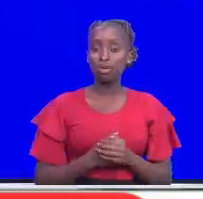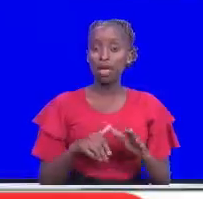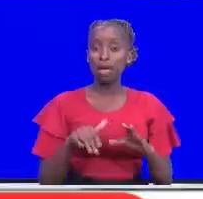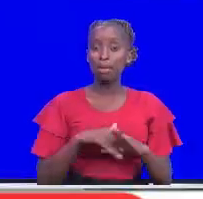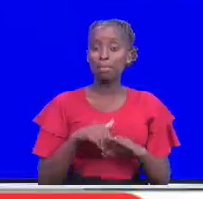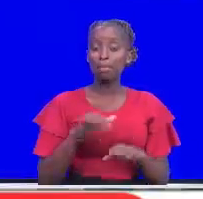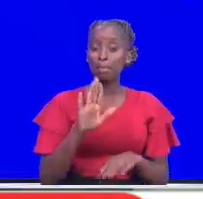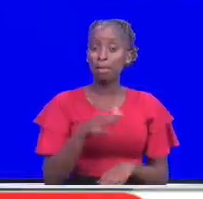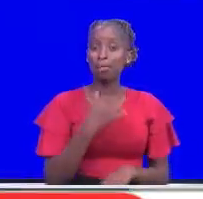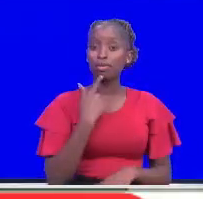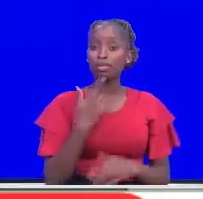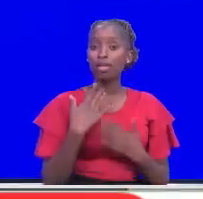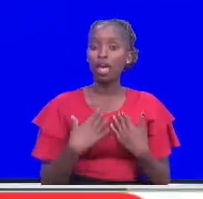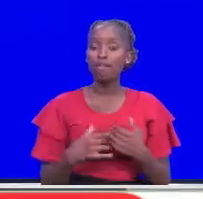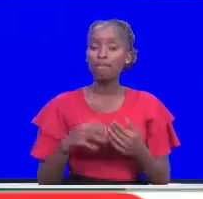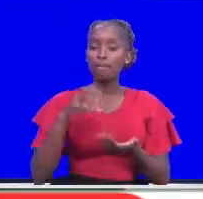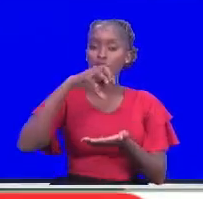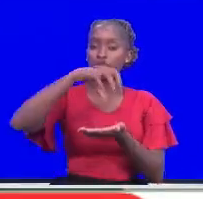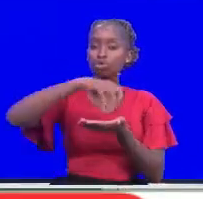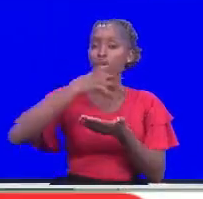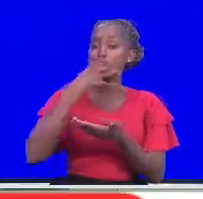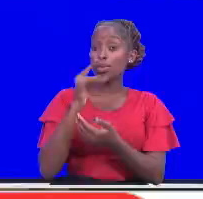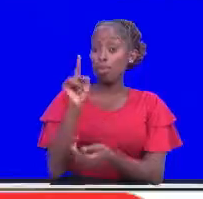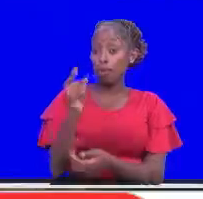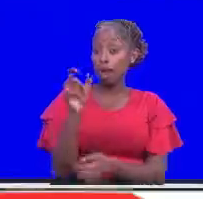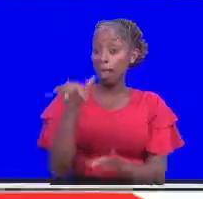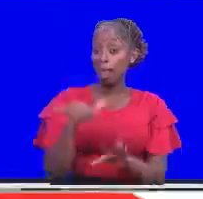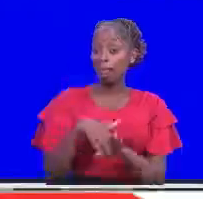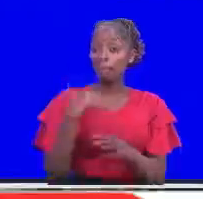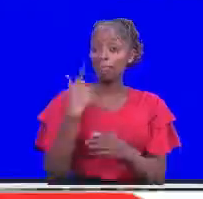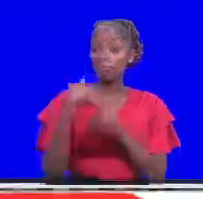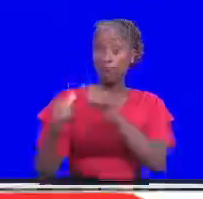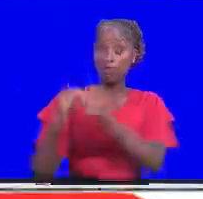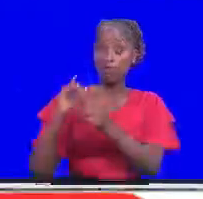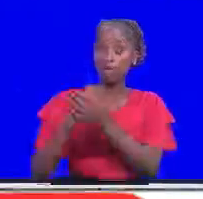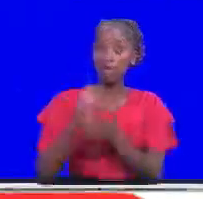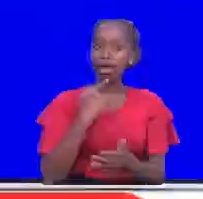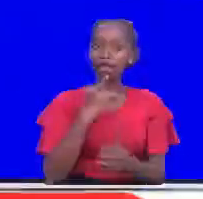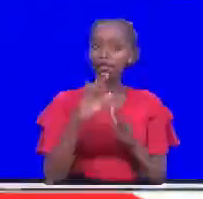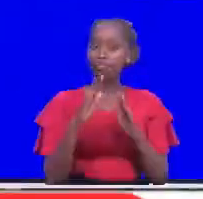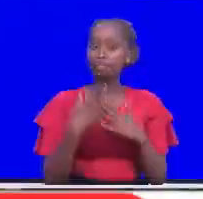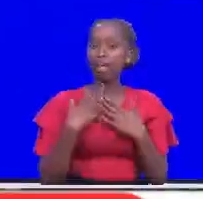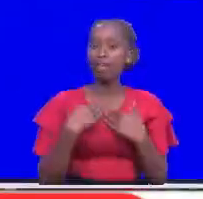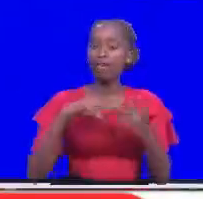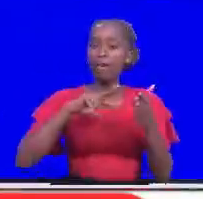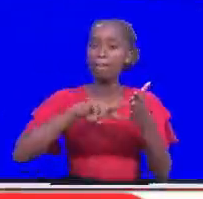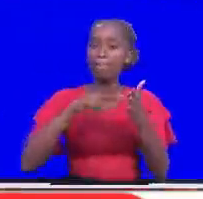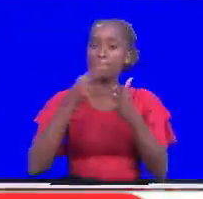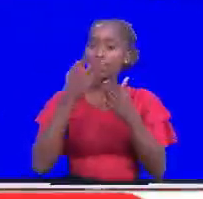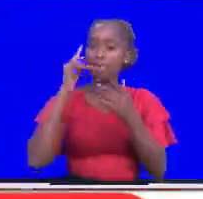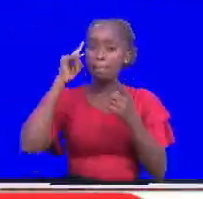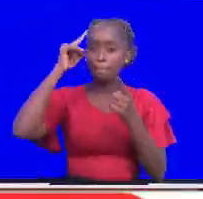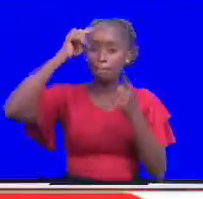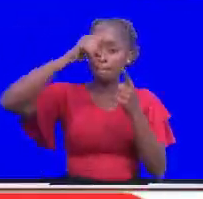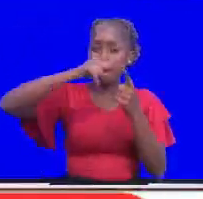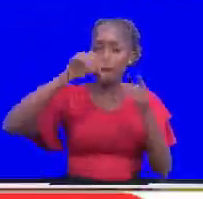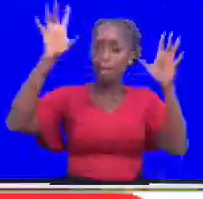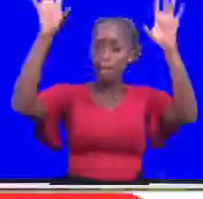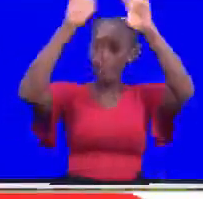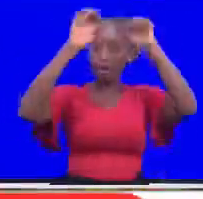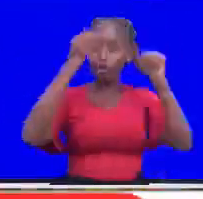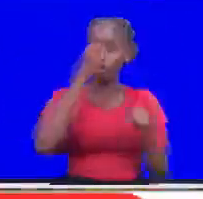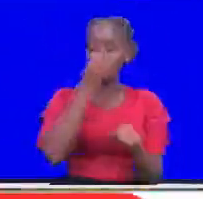that he is one of the MPs who will oppose it, saying that it does not mean that they are targeting President William